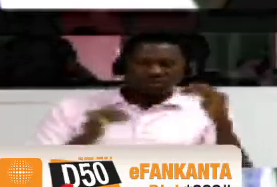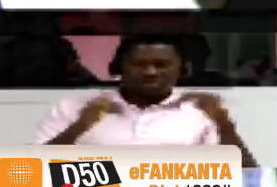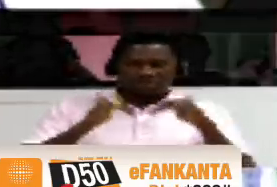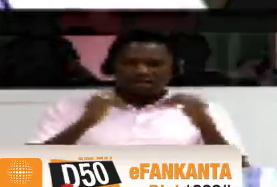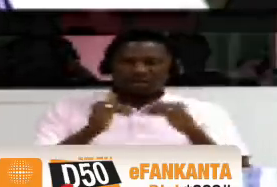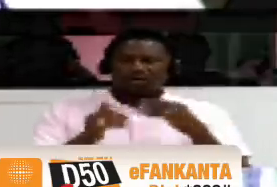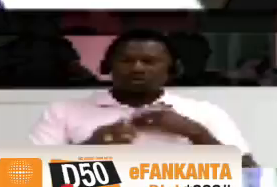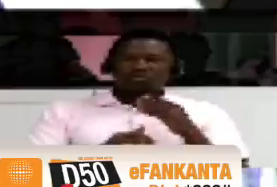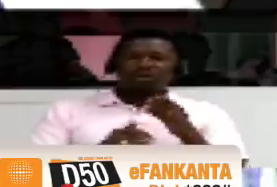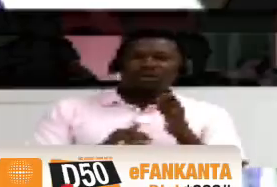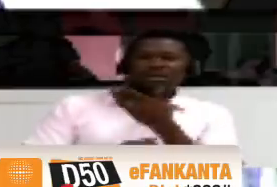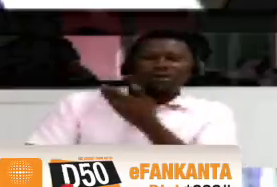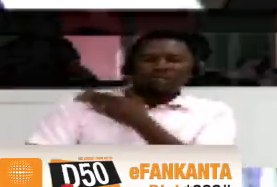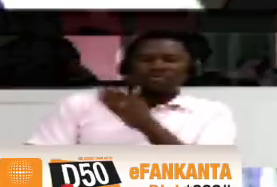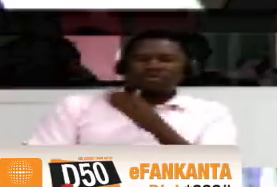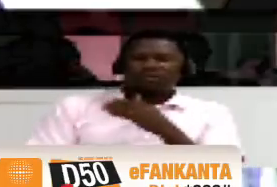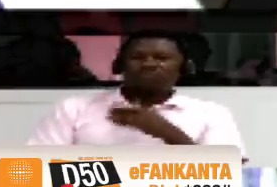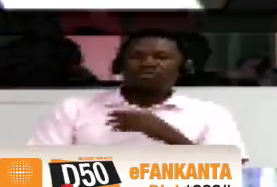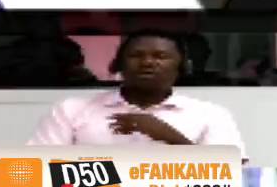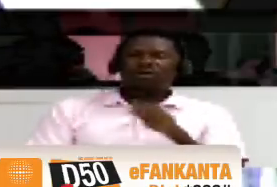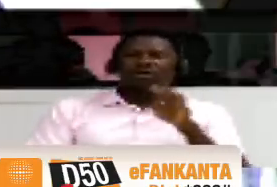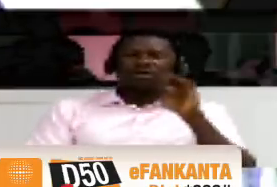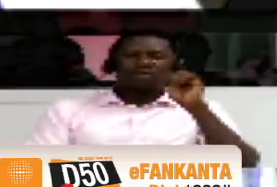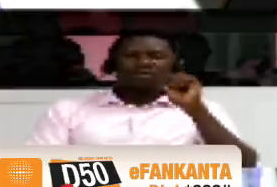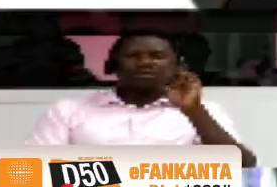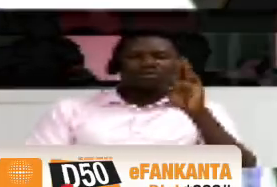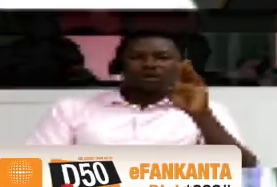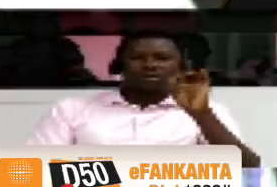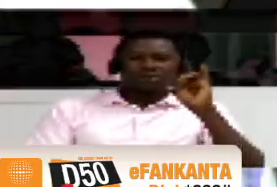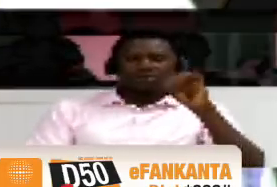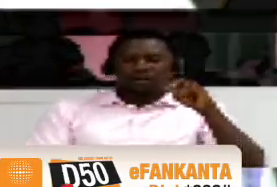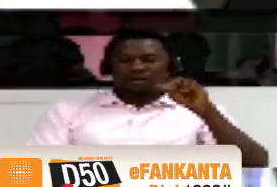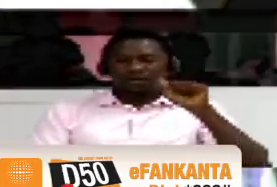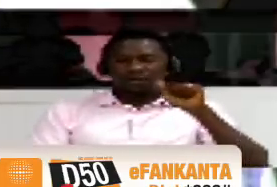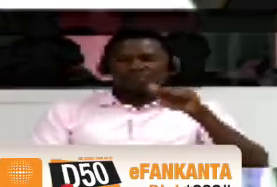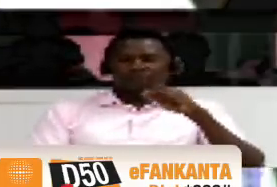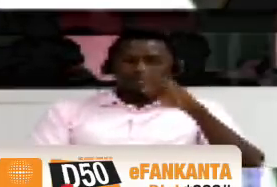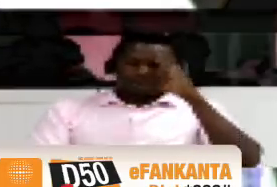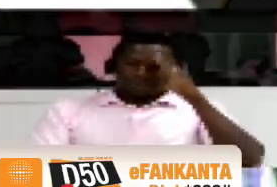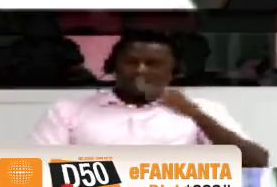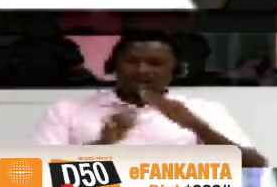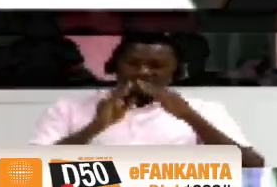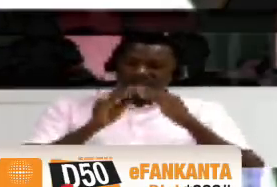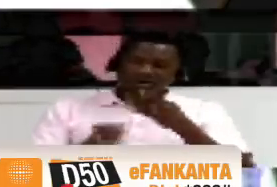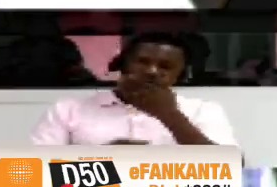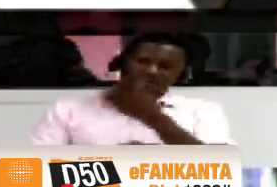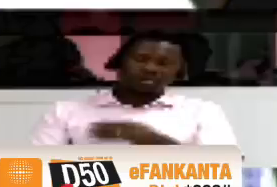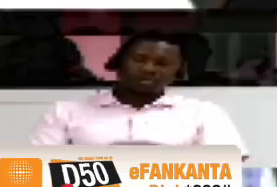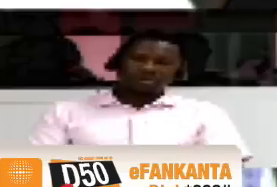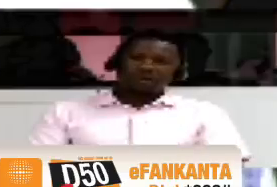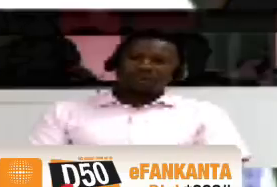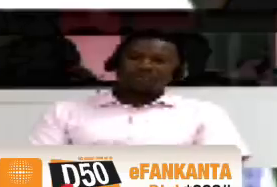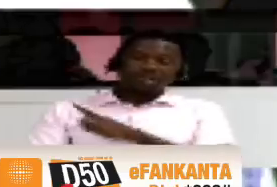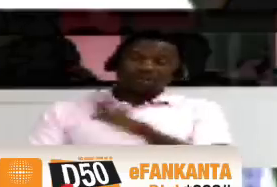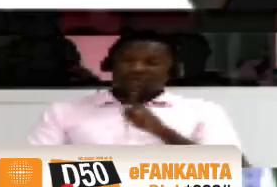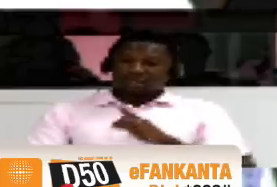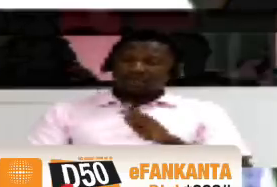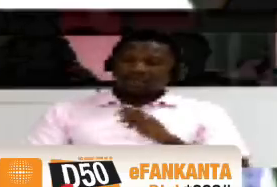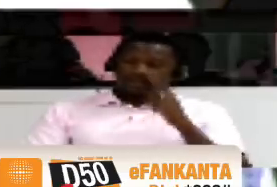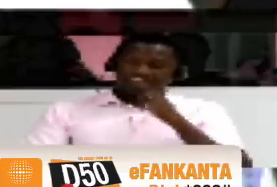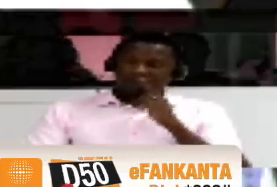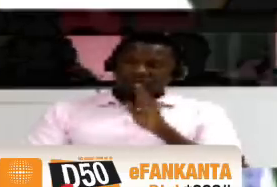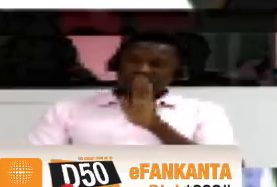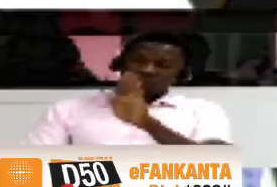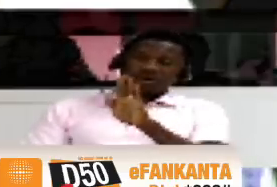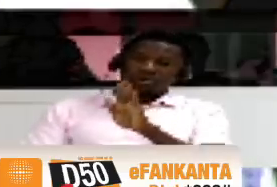disease house. Did they try to stop the demonstrations in any way? No, they don't. They don't.